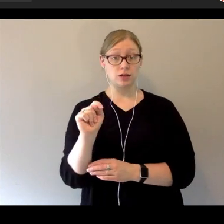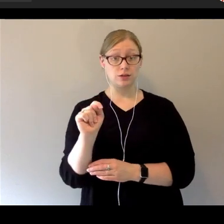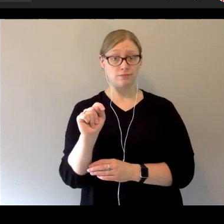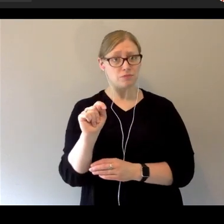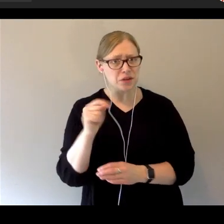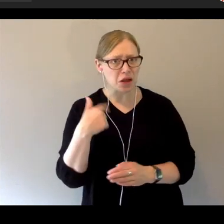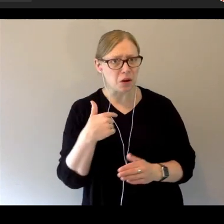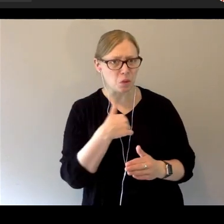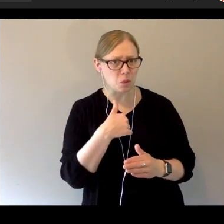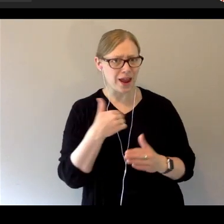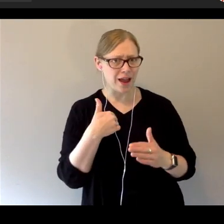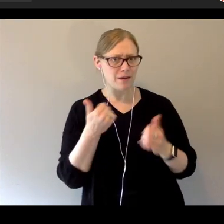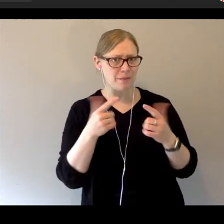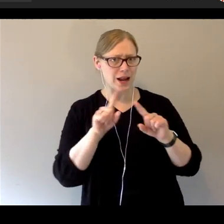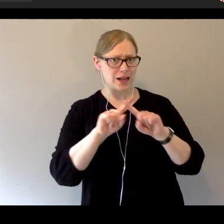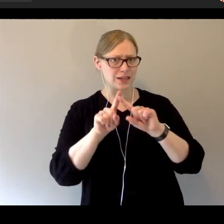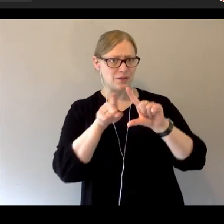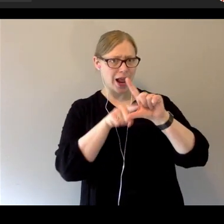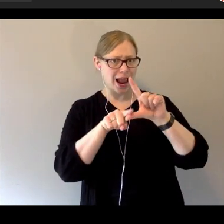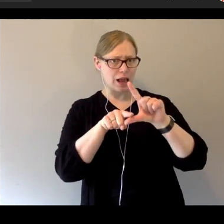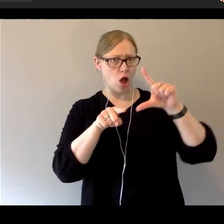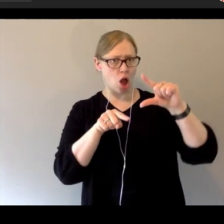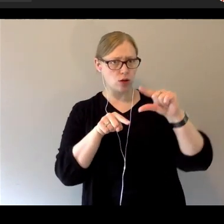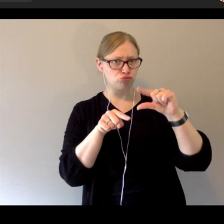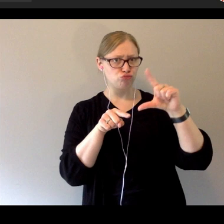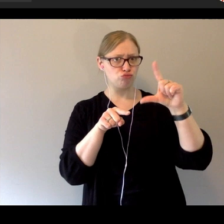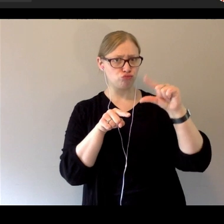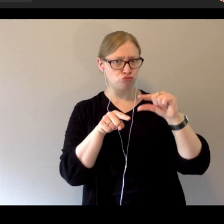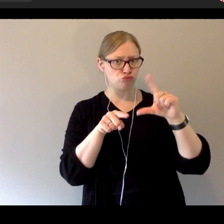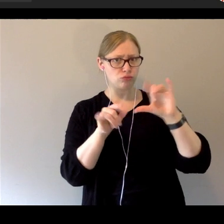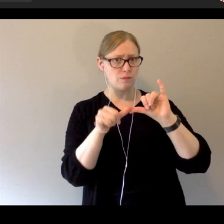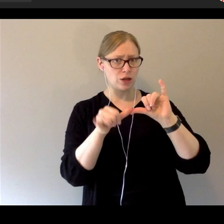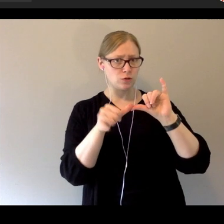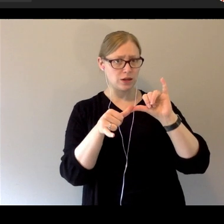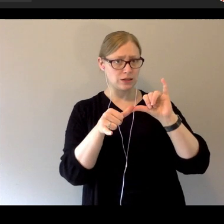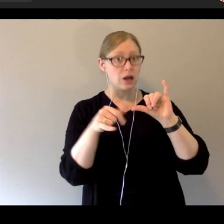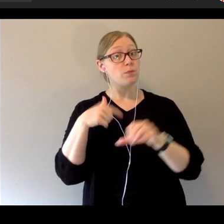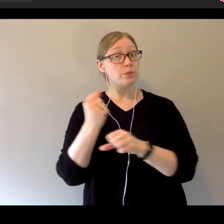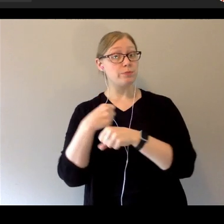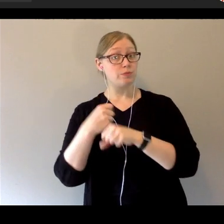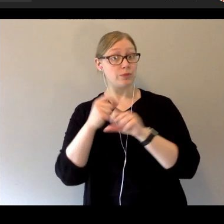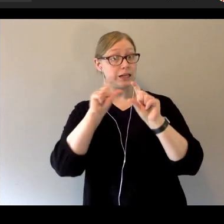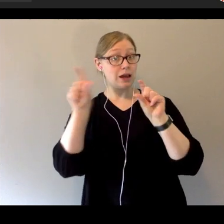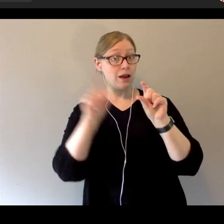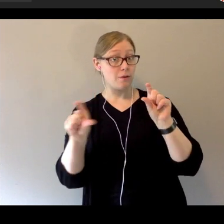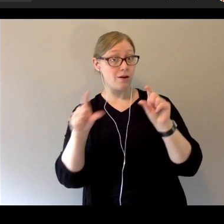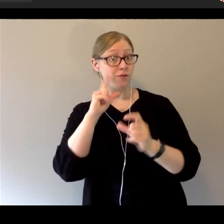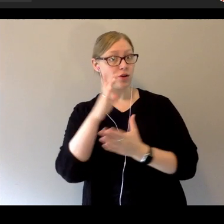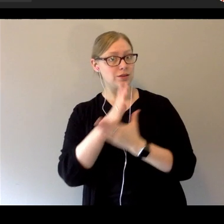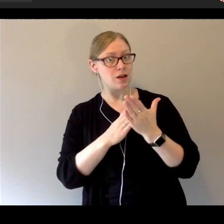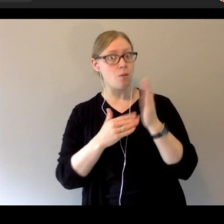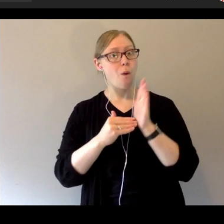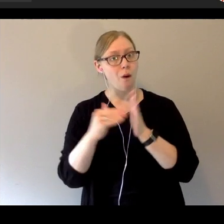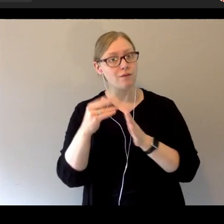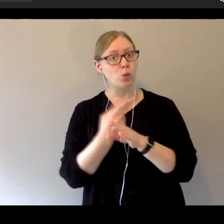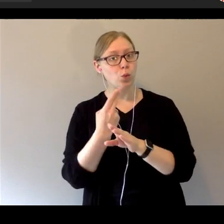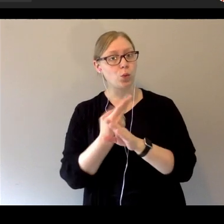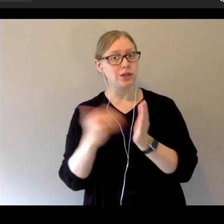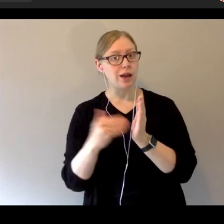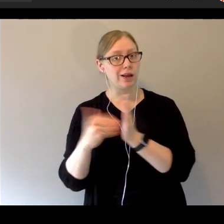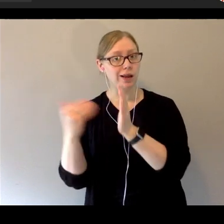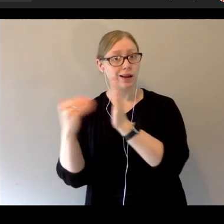made a table for some of the commonly used angle measures, um, normally in the old days, of course, we used a